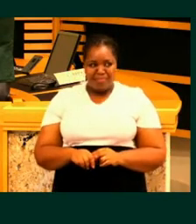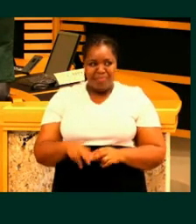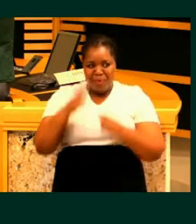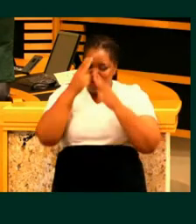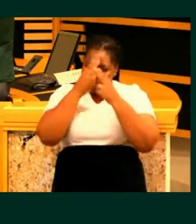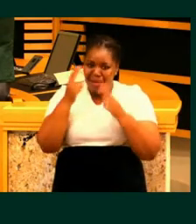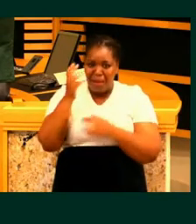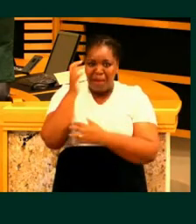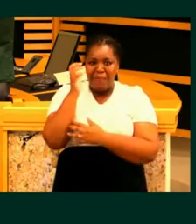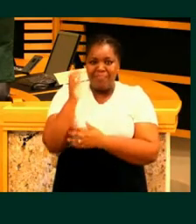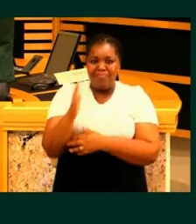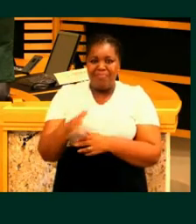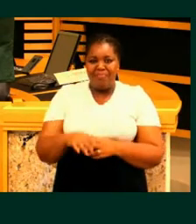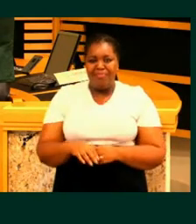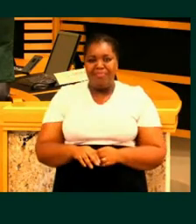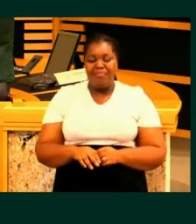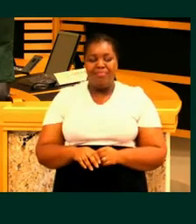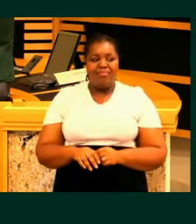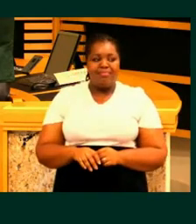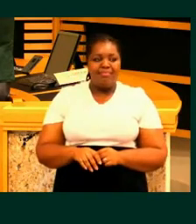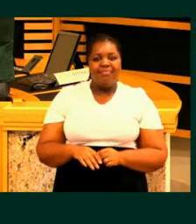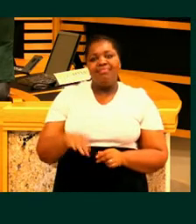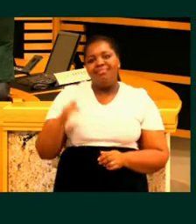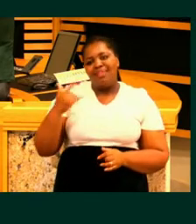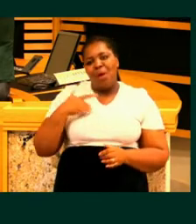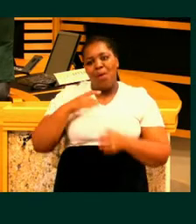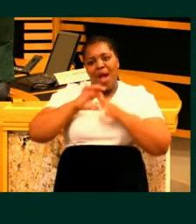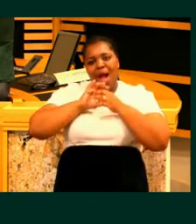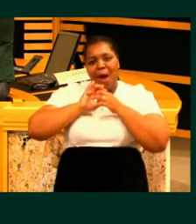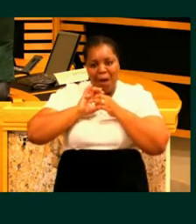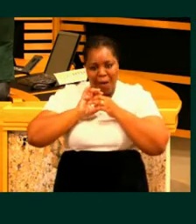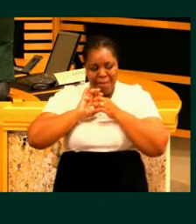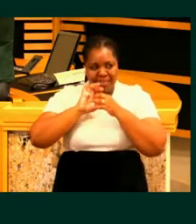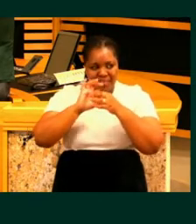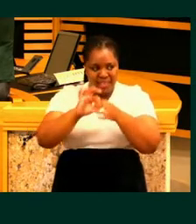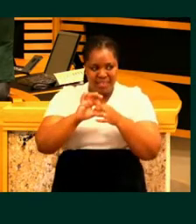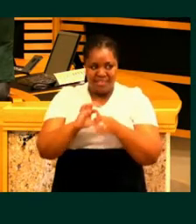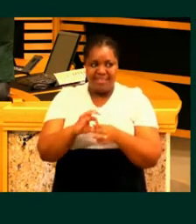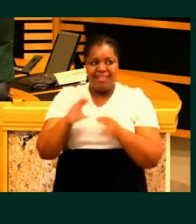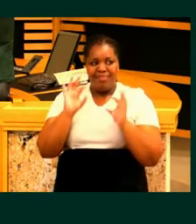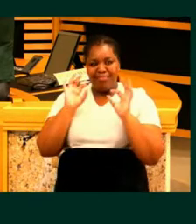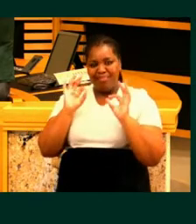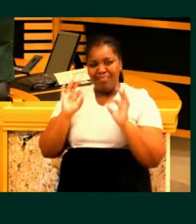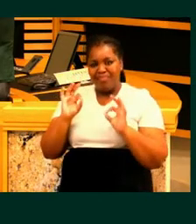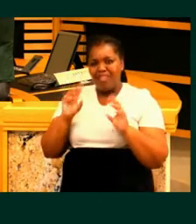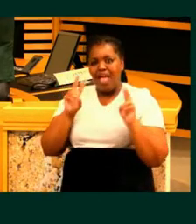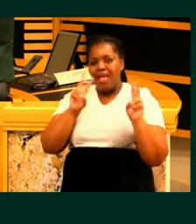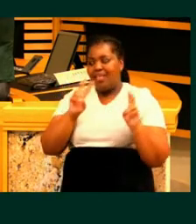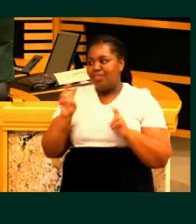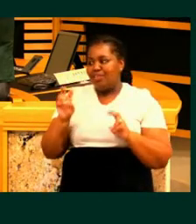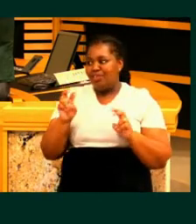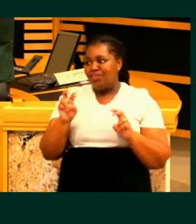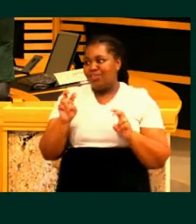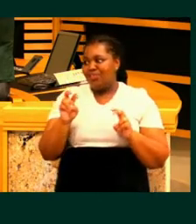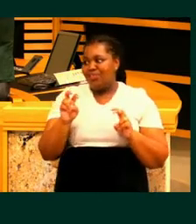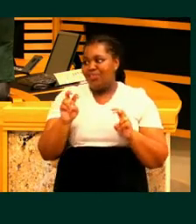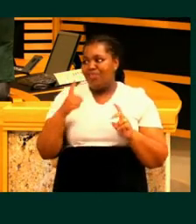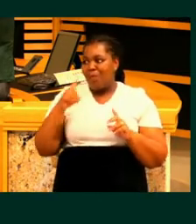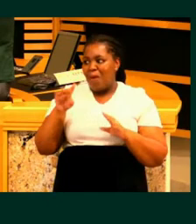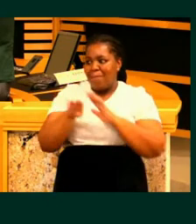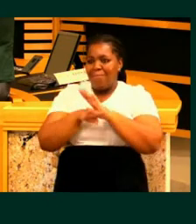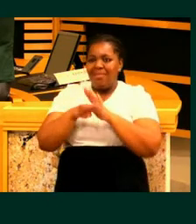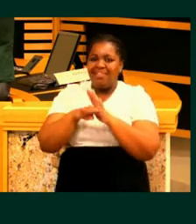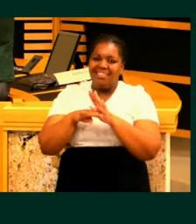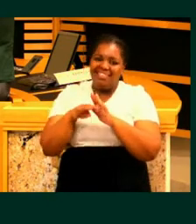speaker the NC government is firmly committed to addressing the grave us issue of gender based violence and sexual